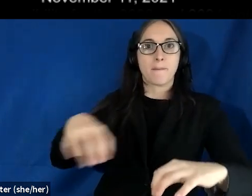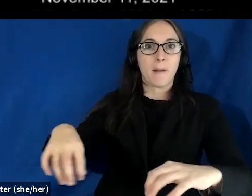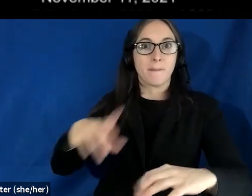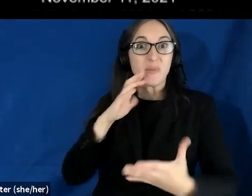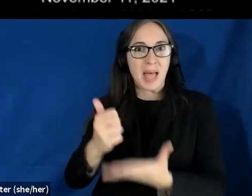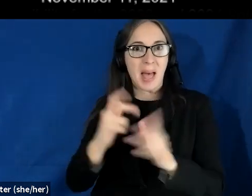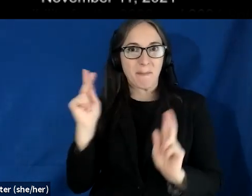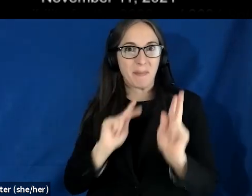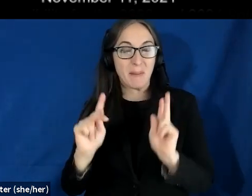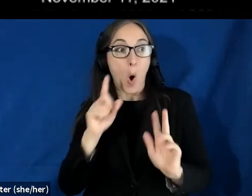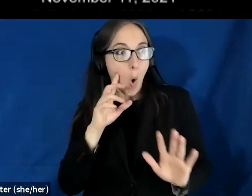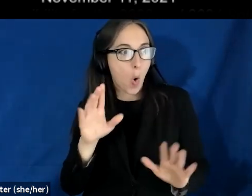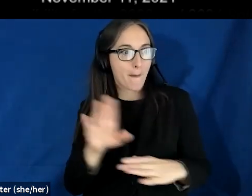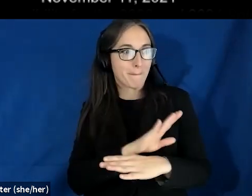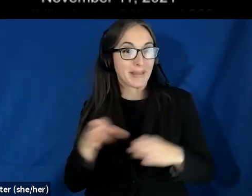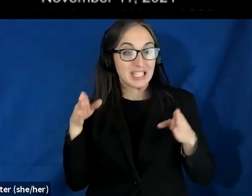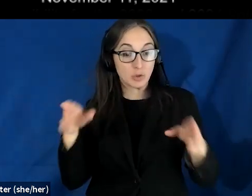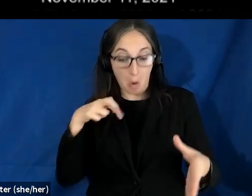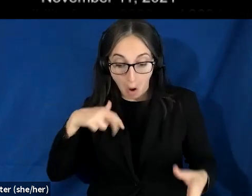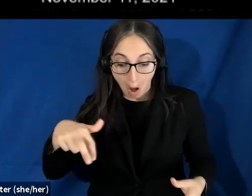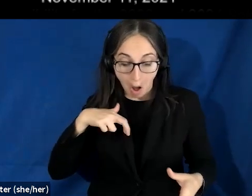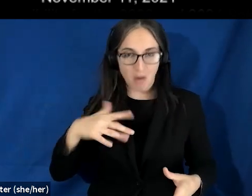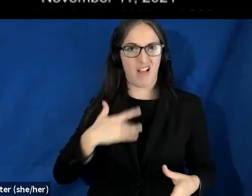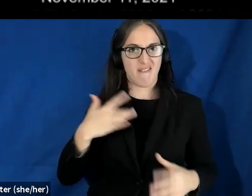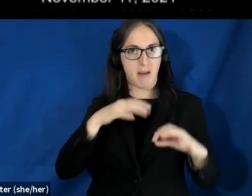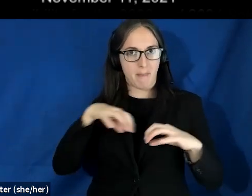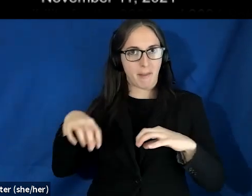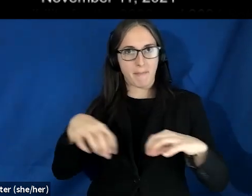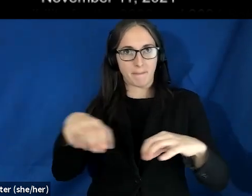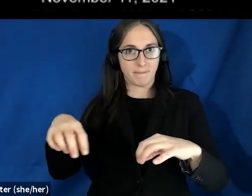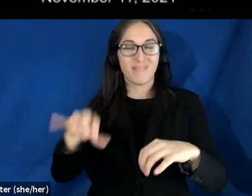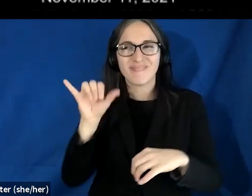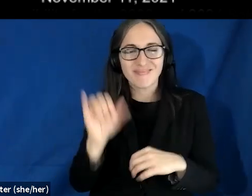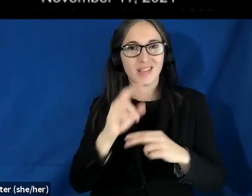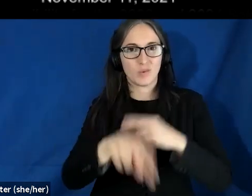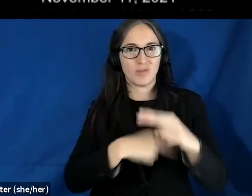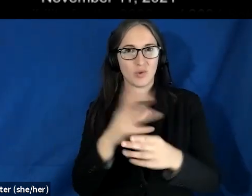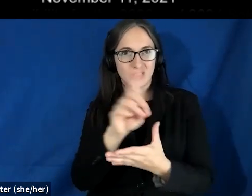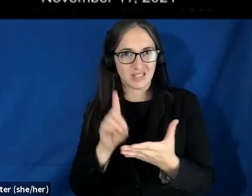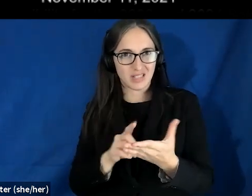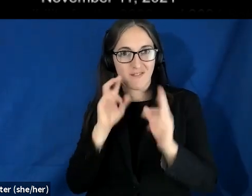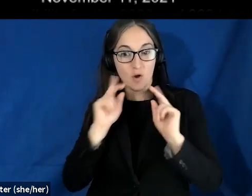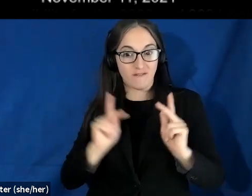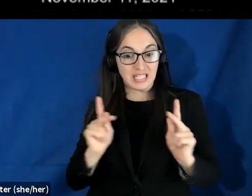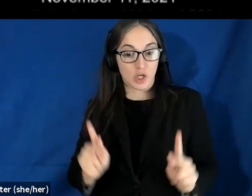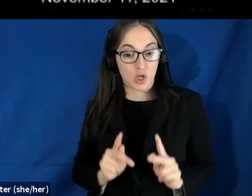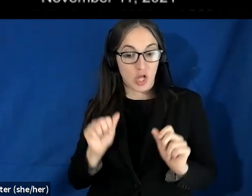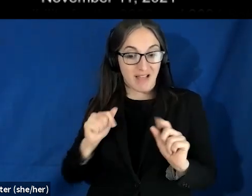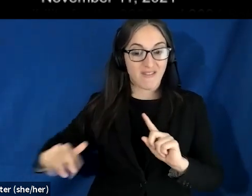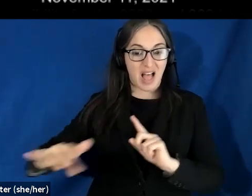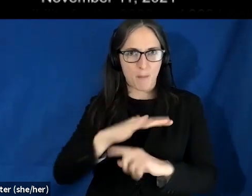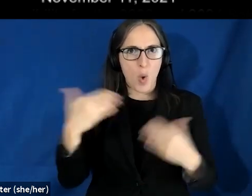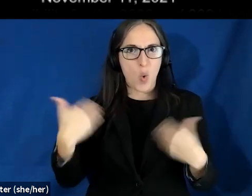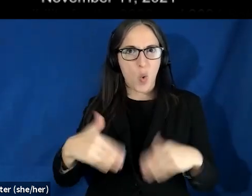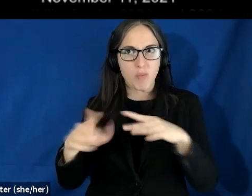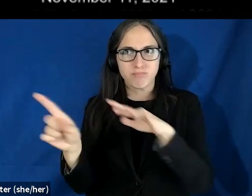that's a universal design experience in the physical environment that has been widely adopted. And so wouldn't it be